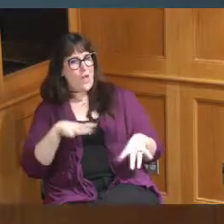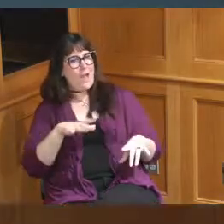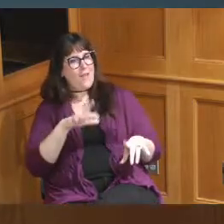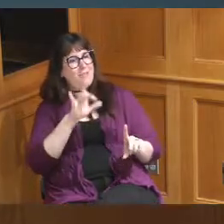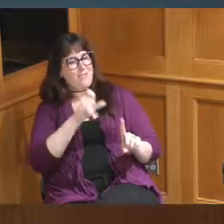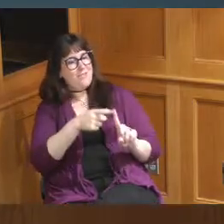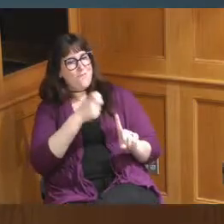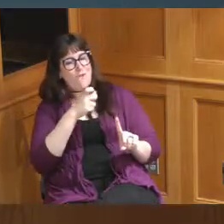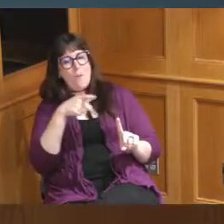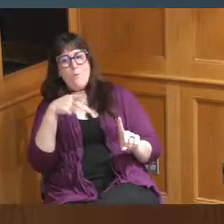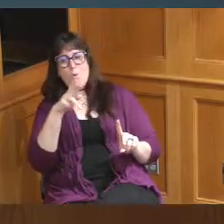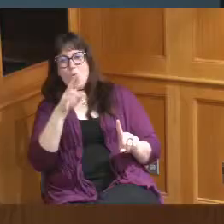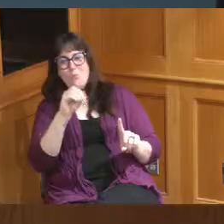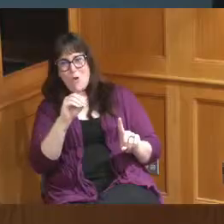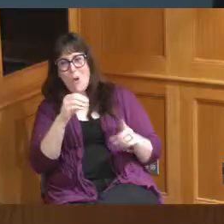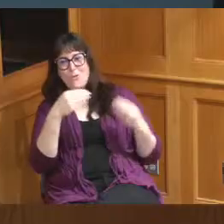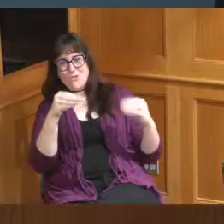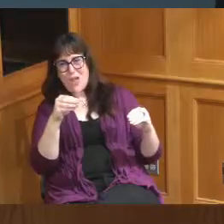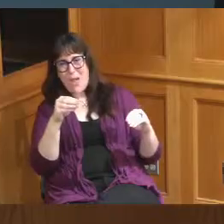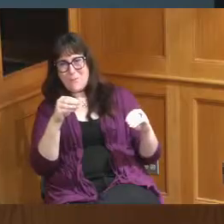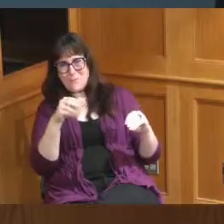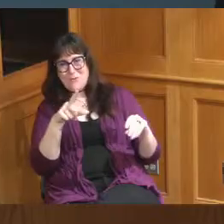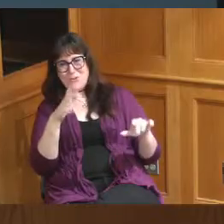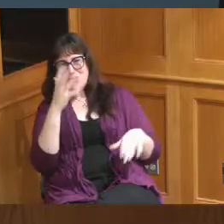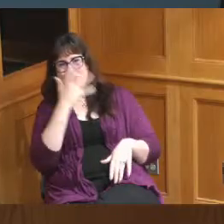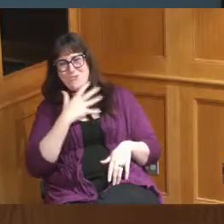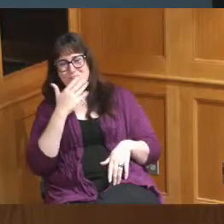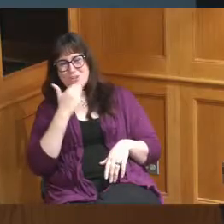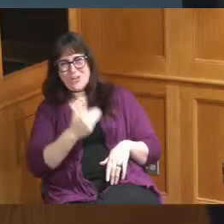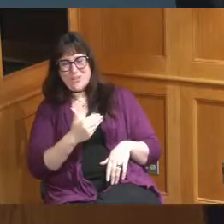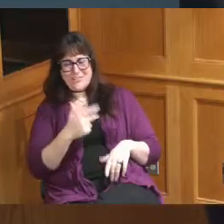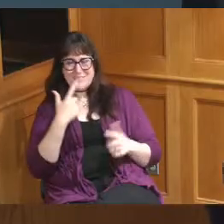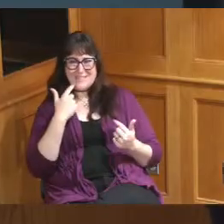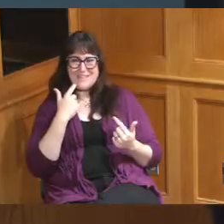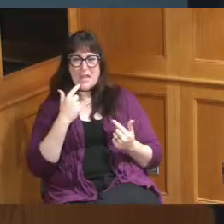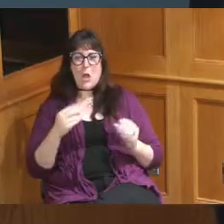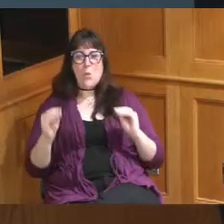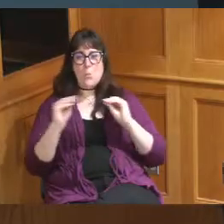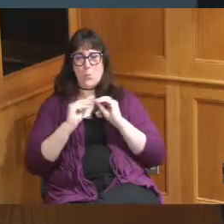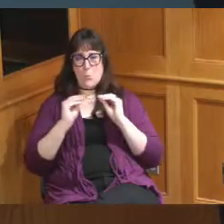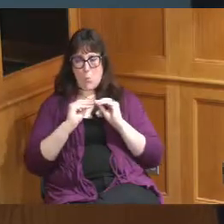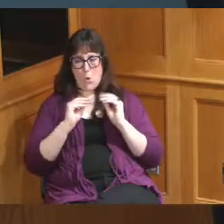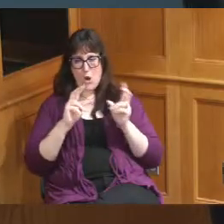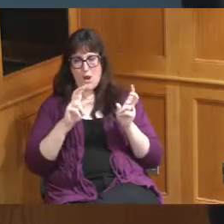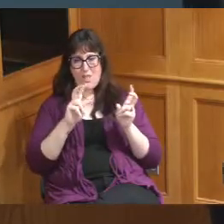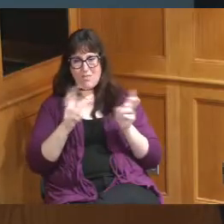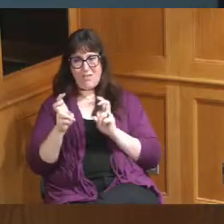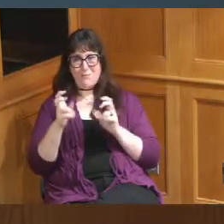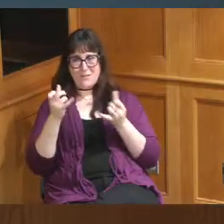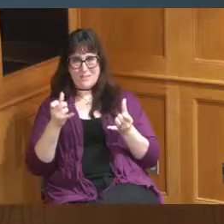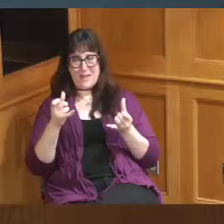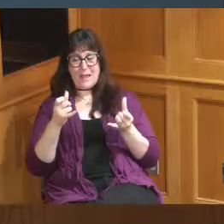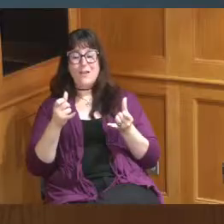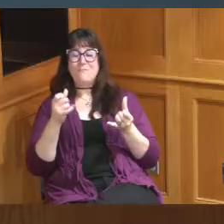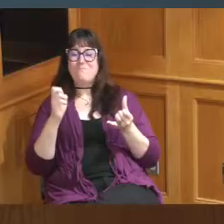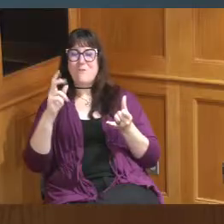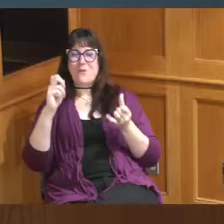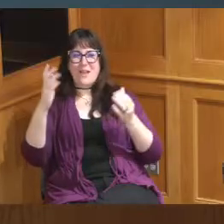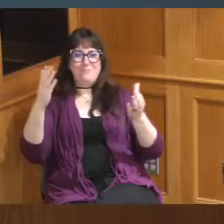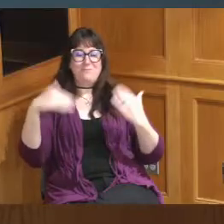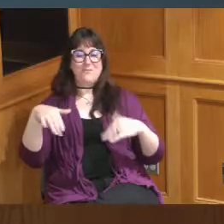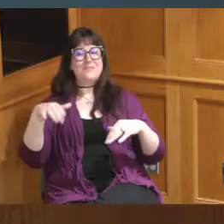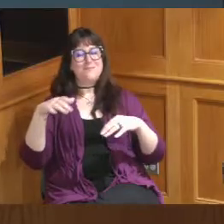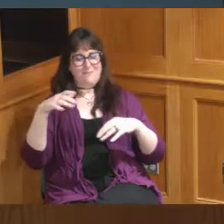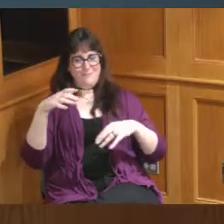so looking good. More to come on that topic today. All right, we've got a public hearing